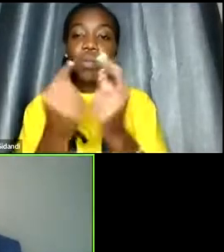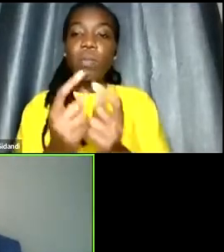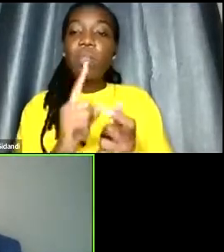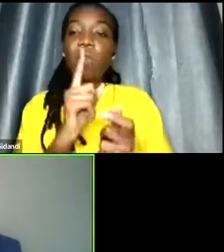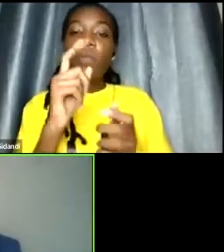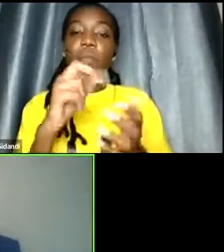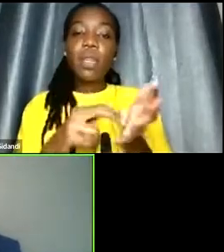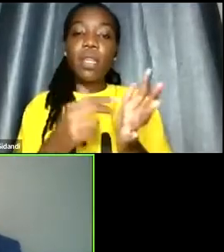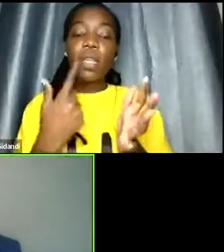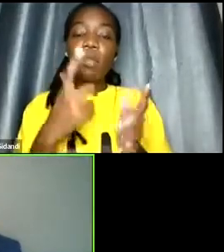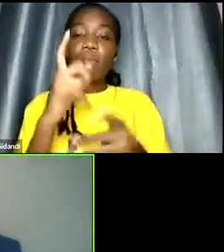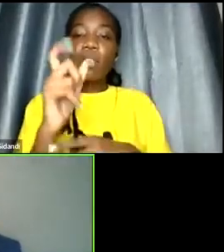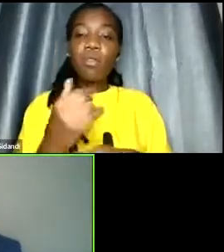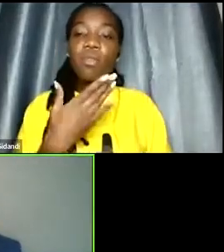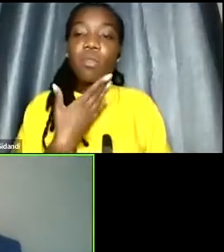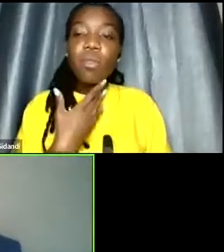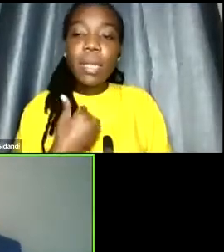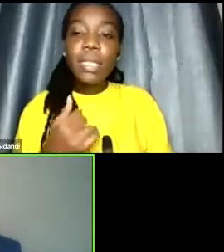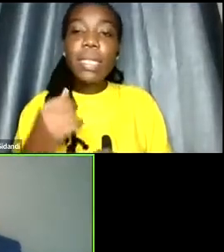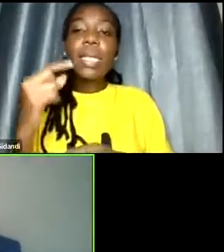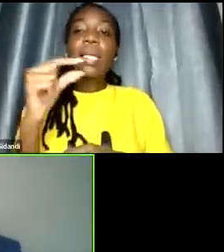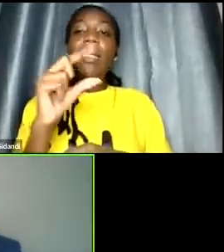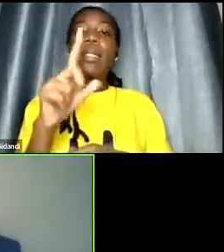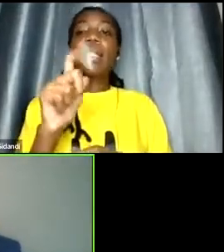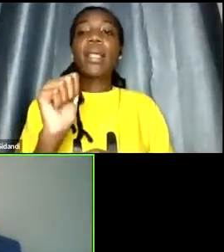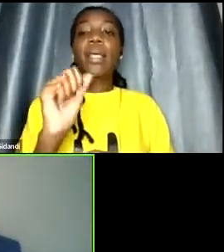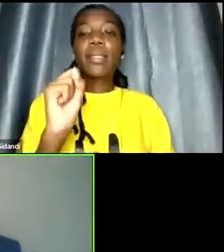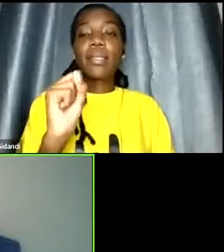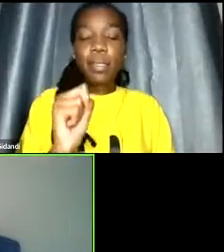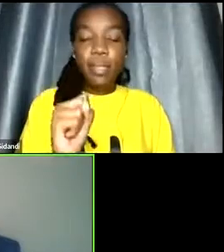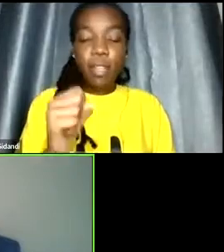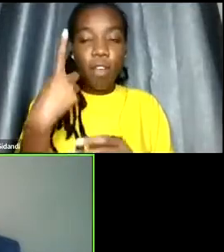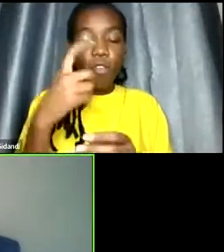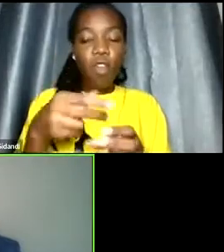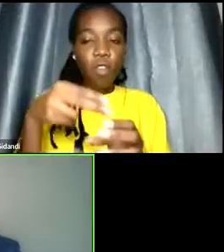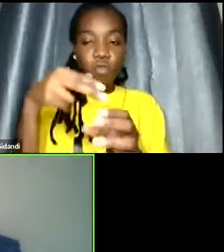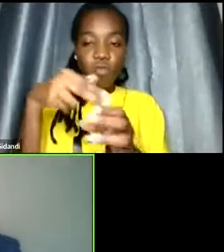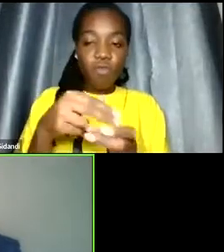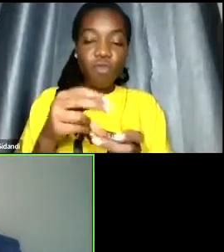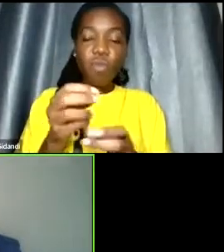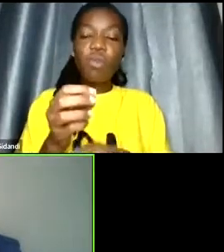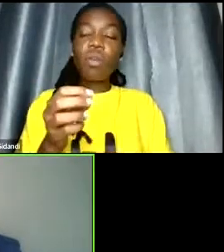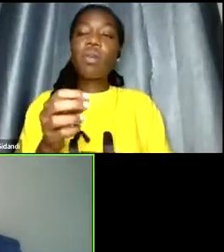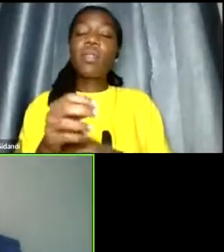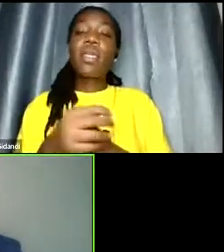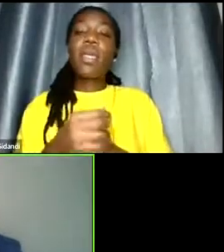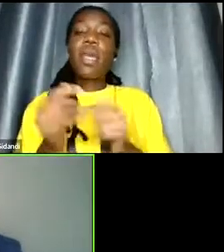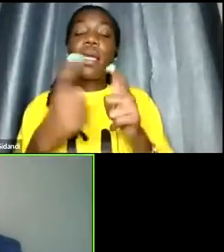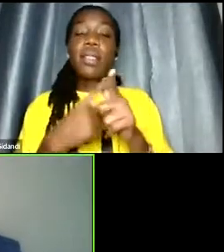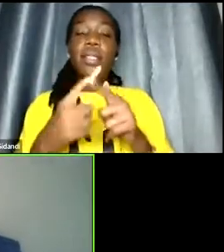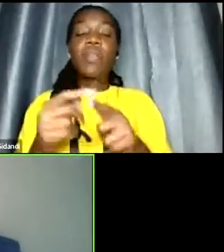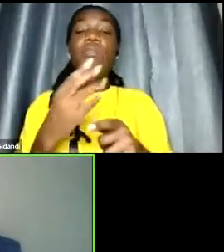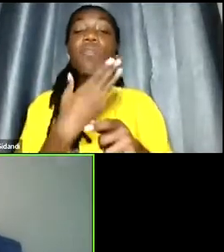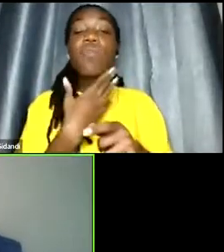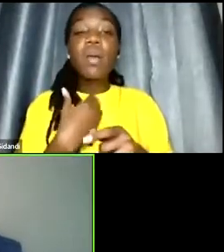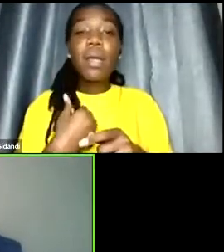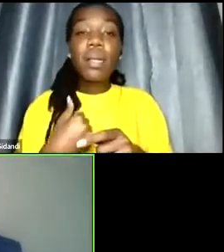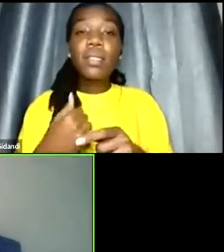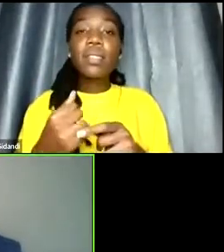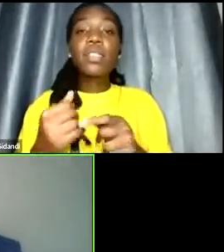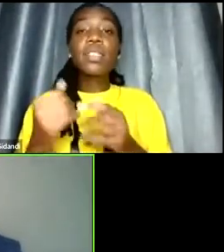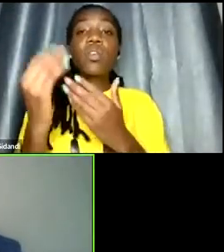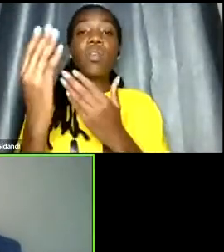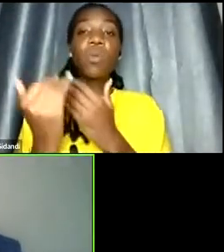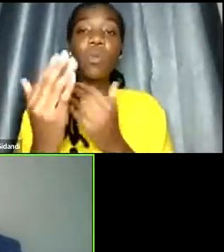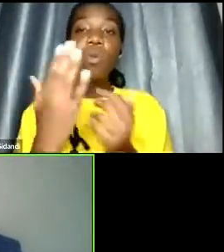technicians. You need glass for bottles to package the beer and spirits. You need barley, you need hops, you